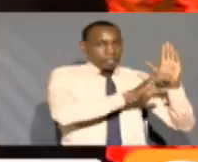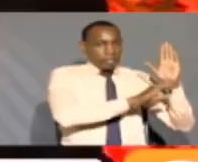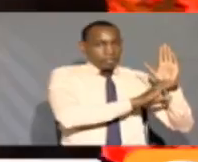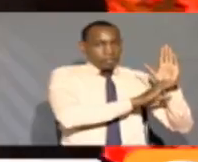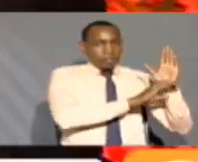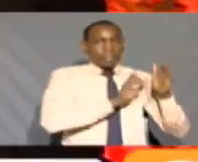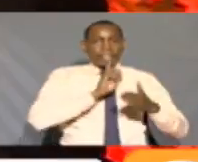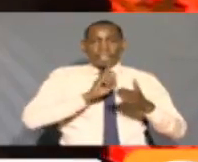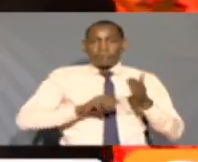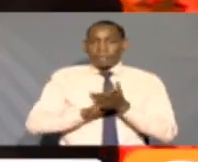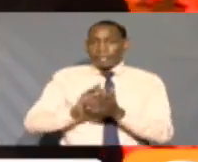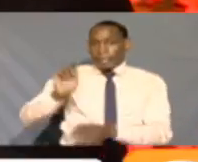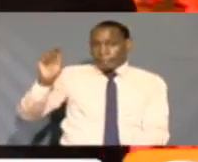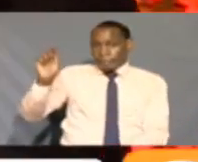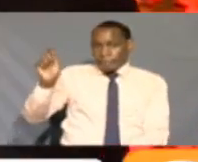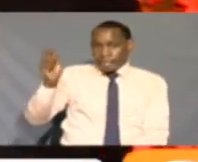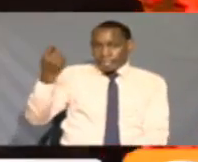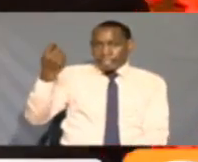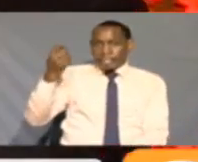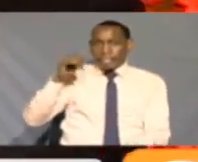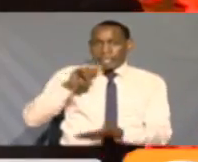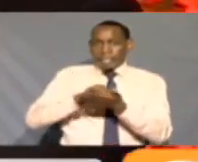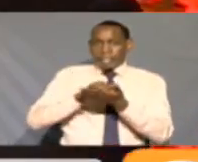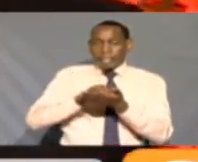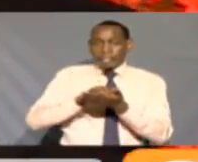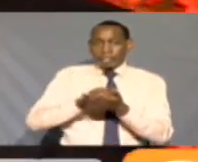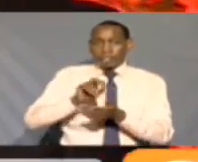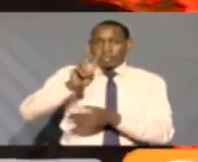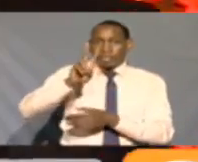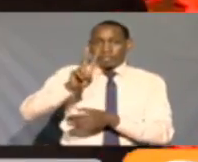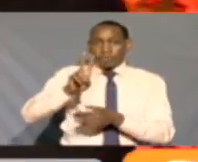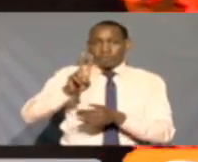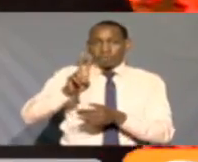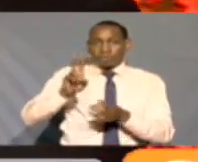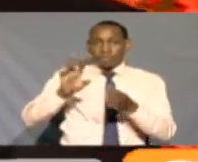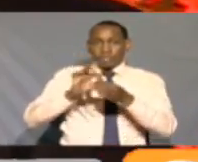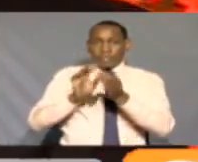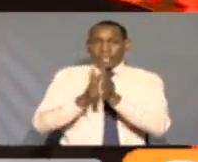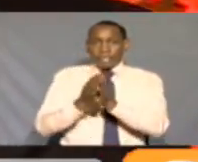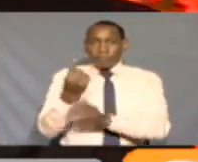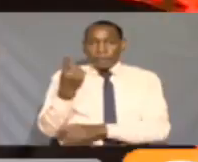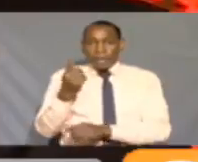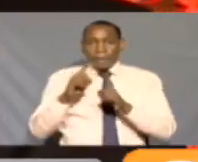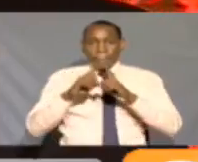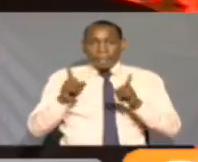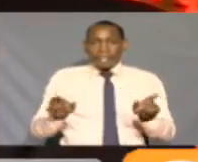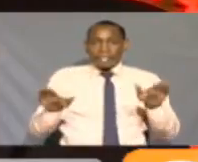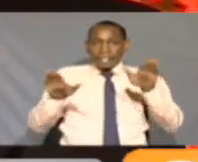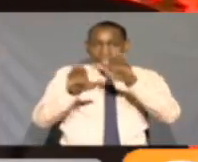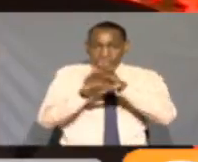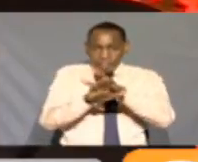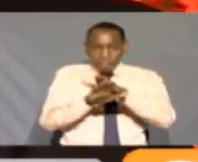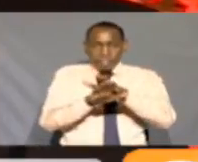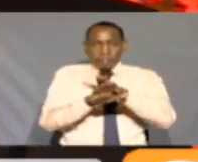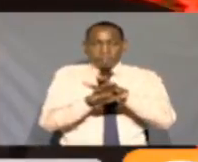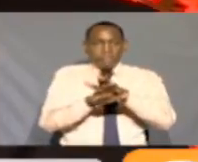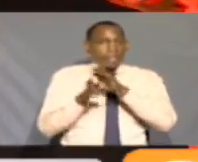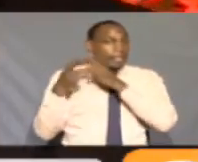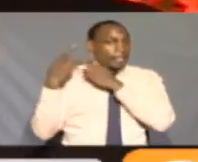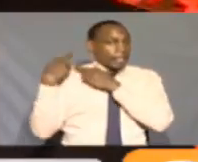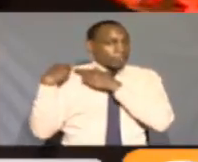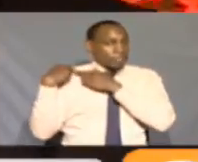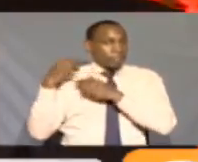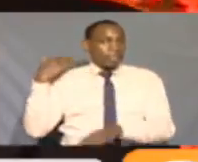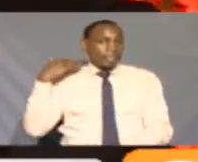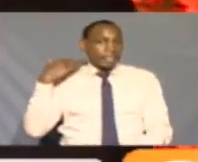envisages a presidency that is two in one. However, where the deputy is found to have been culpable of